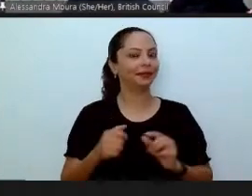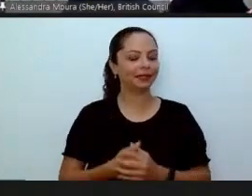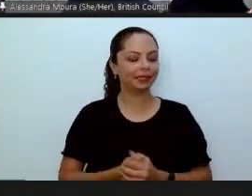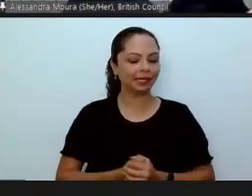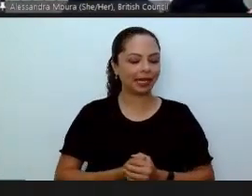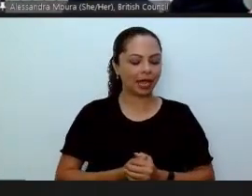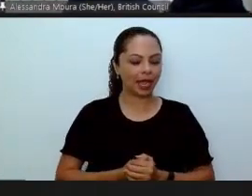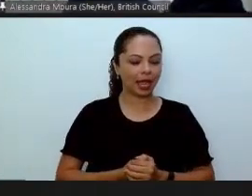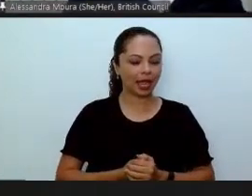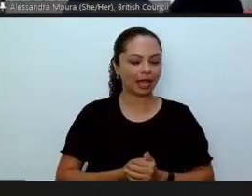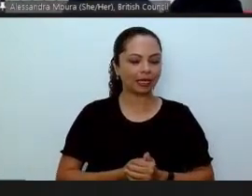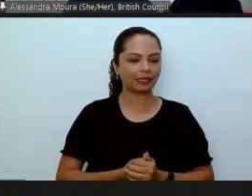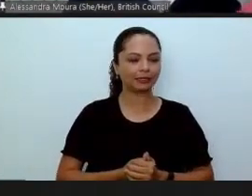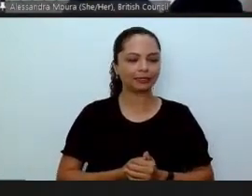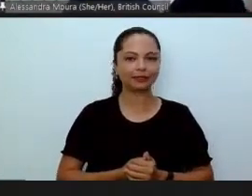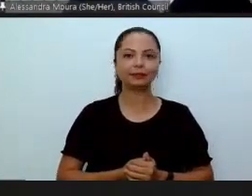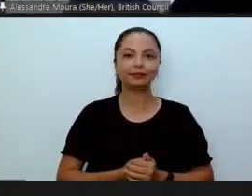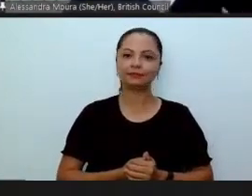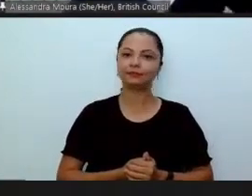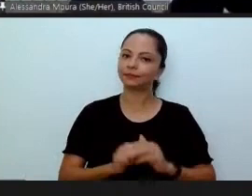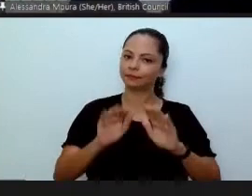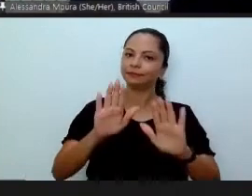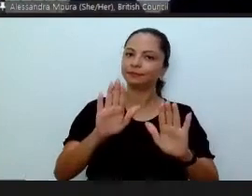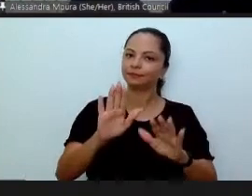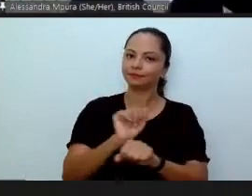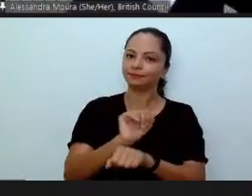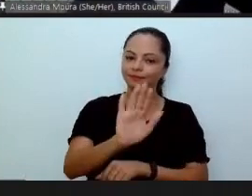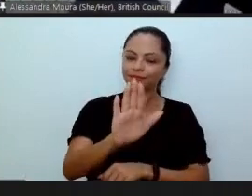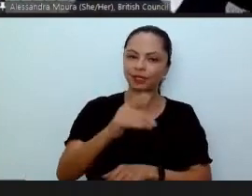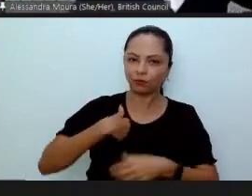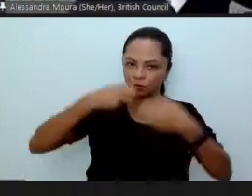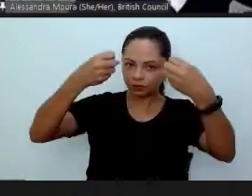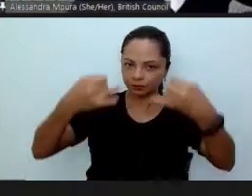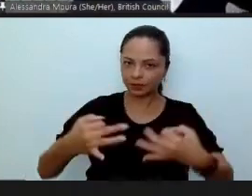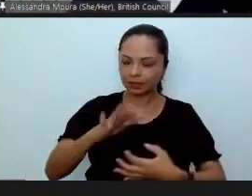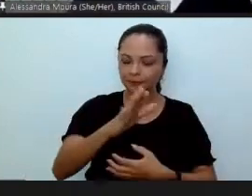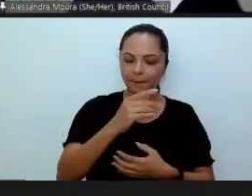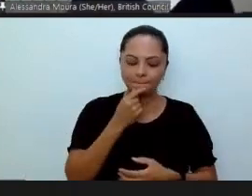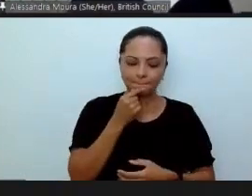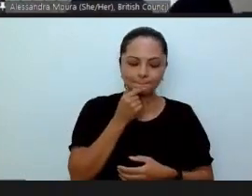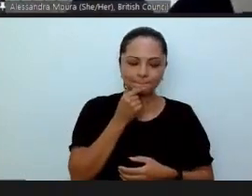very soon. You could actually observe other teachers. You can do